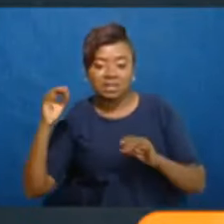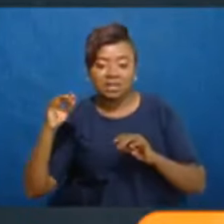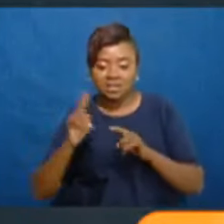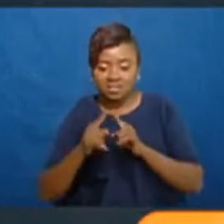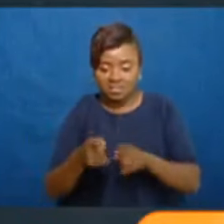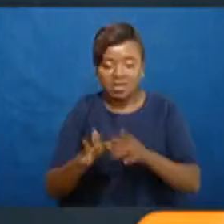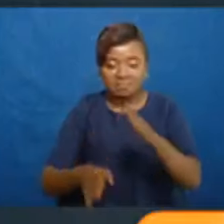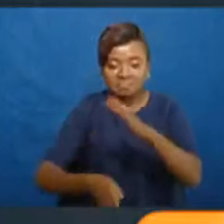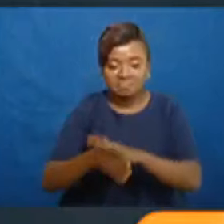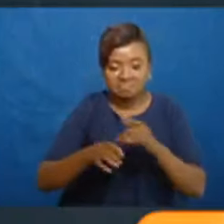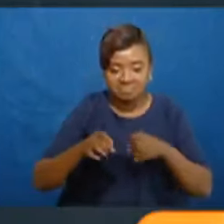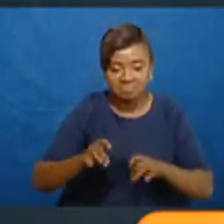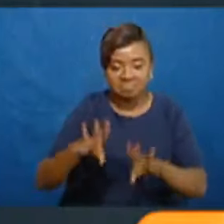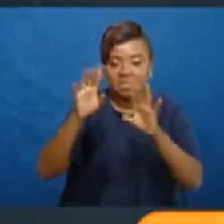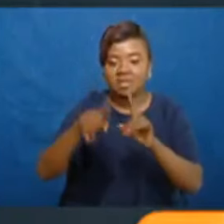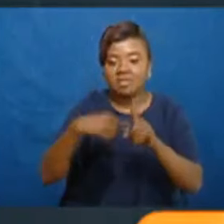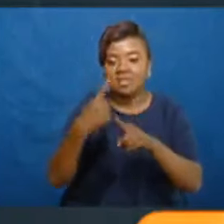was kicked out in